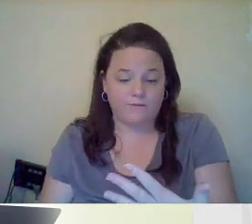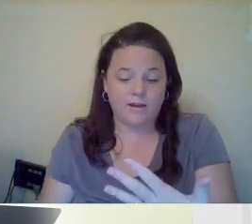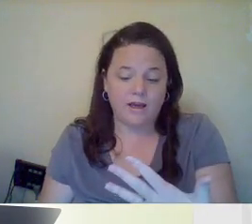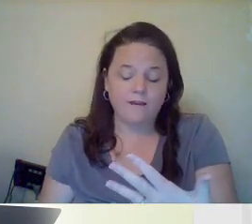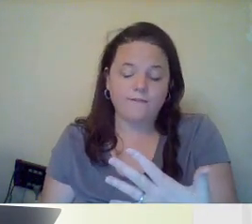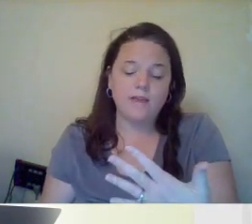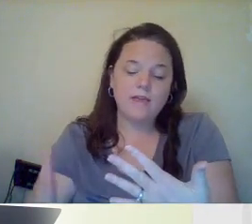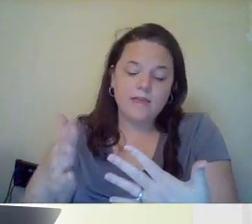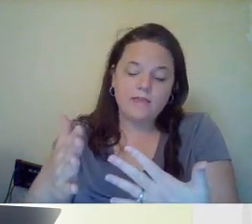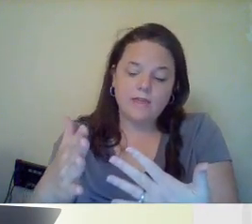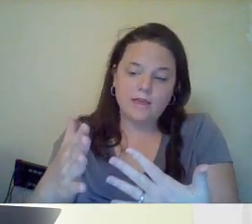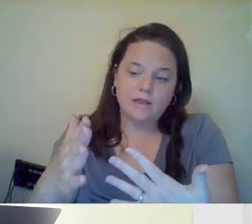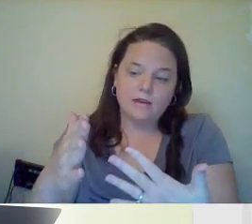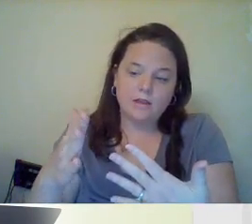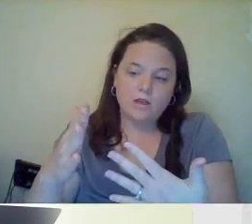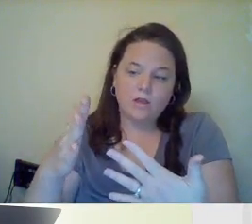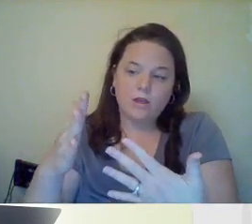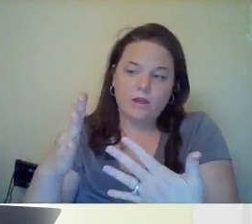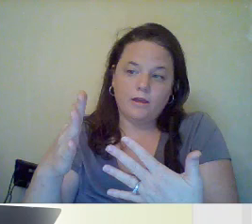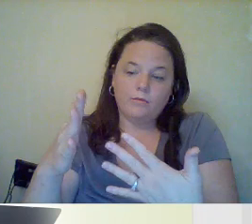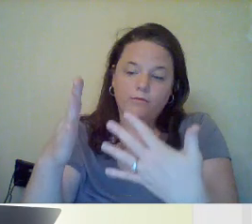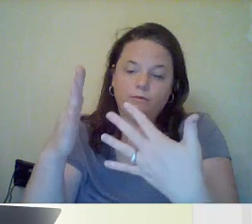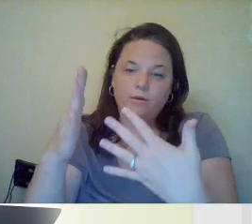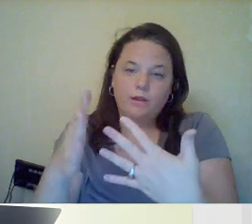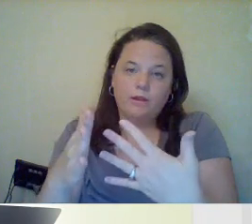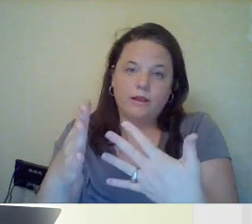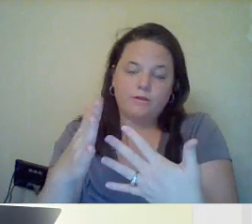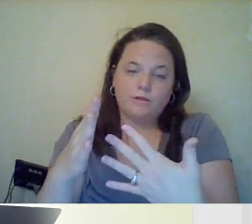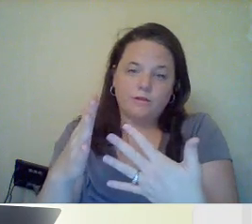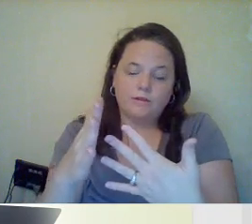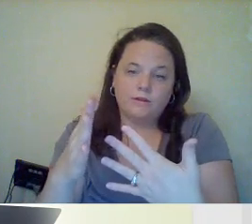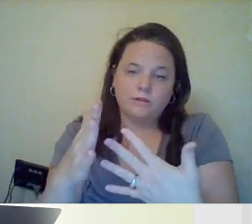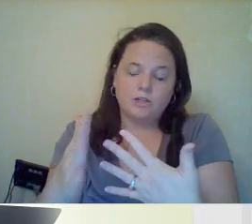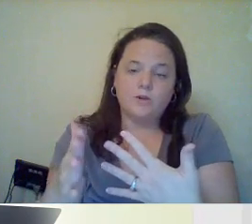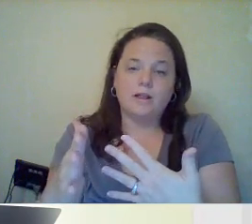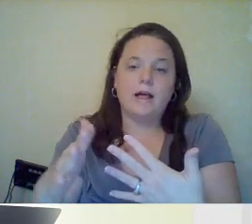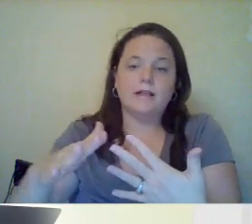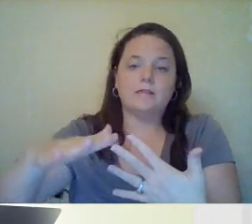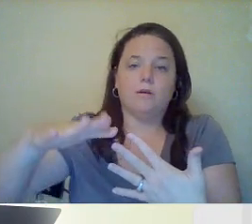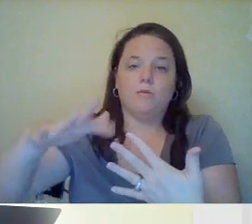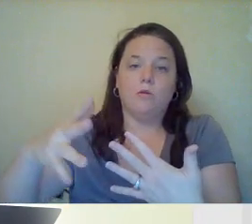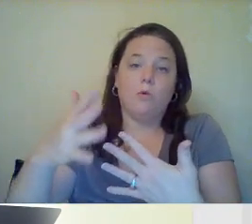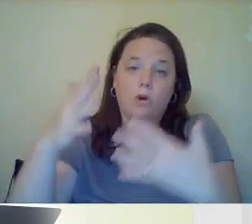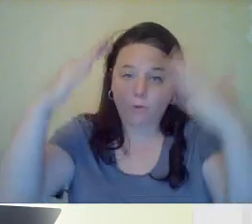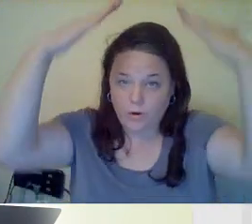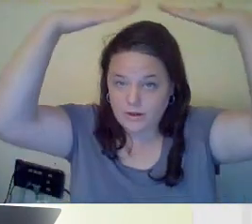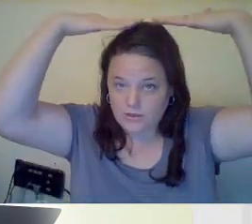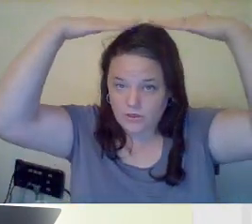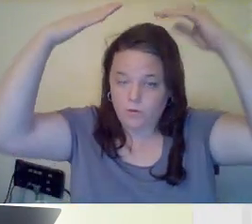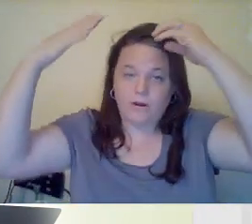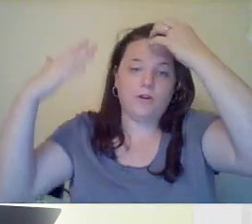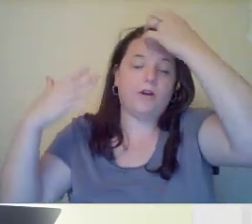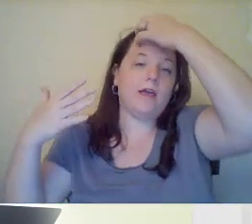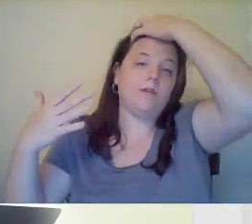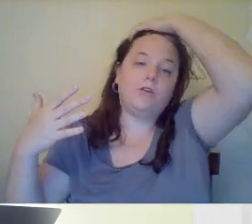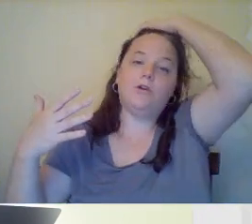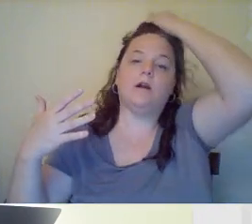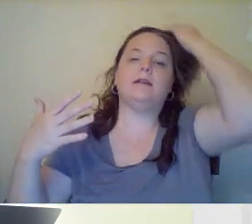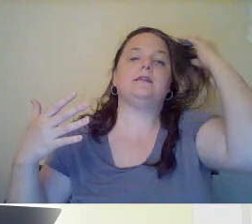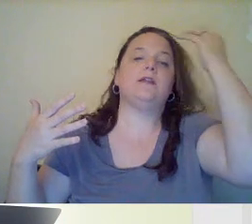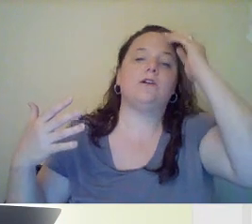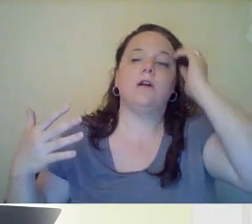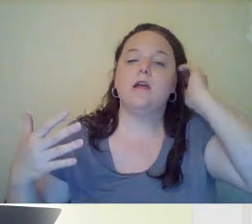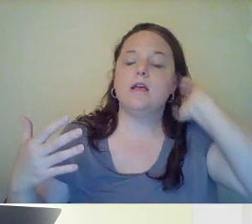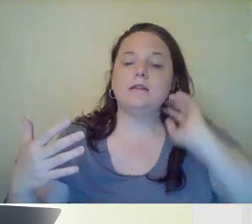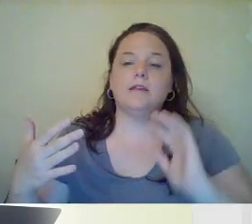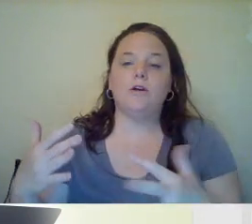you to make a 5. Then, like I told y'all in class, the mortarboard is the thing you wear on your head when you are